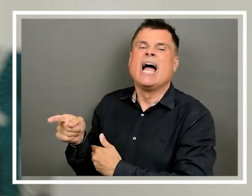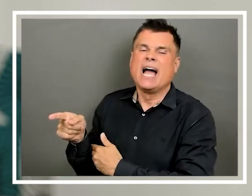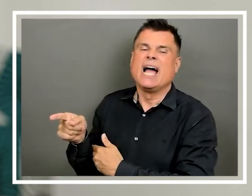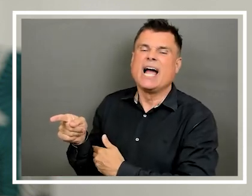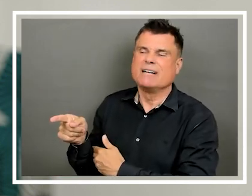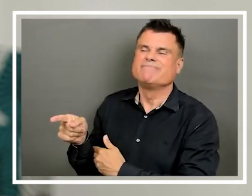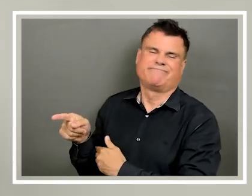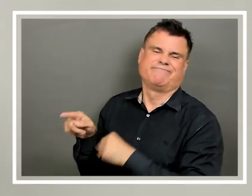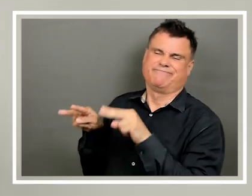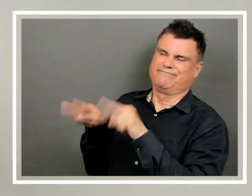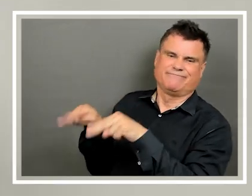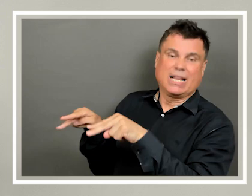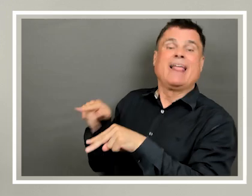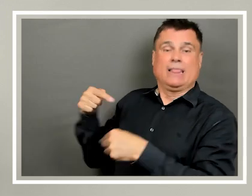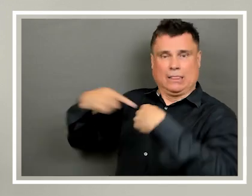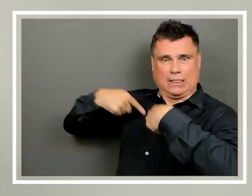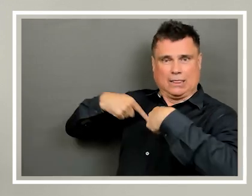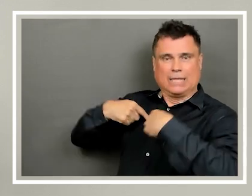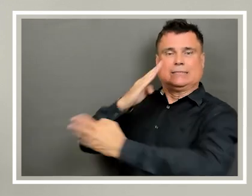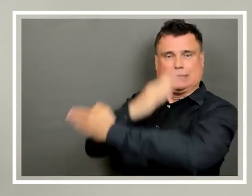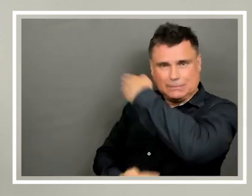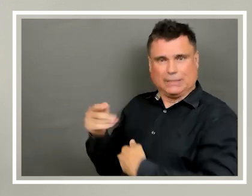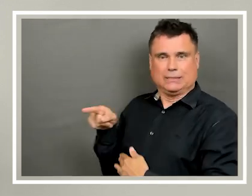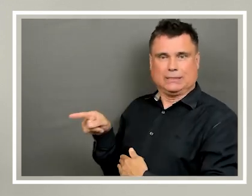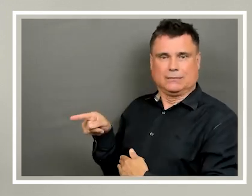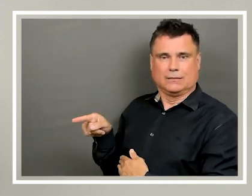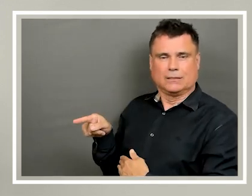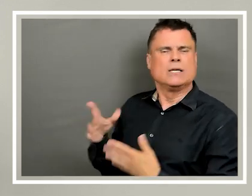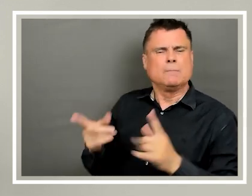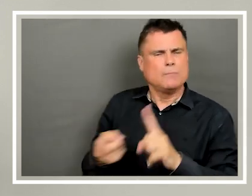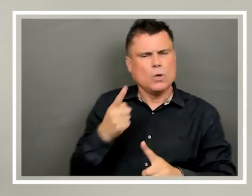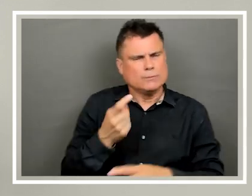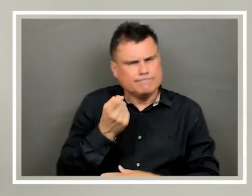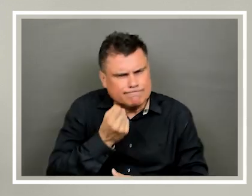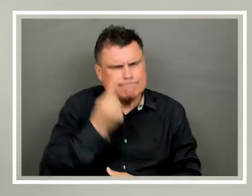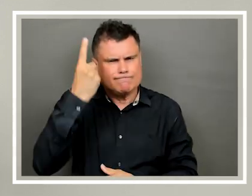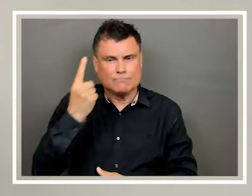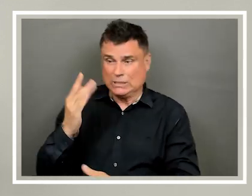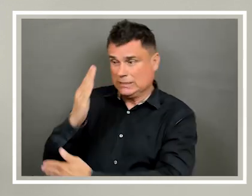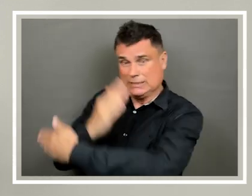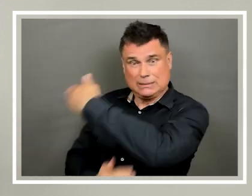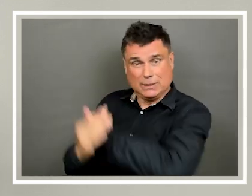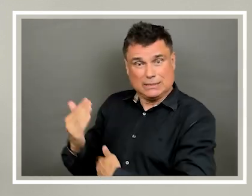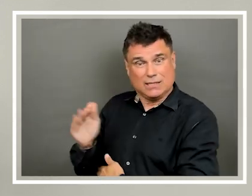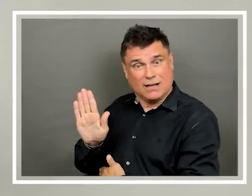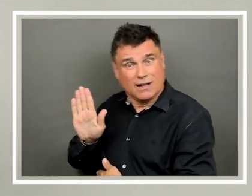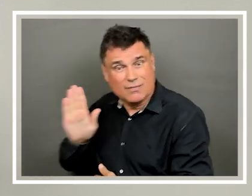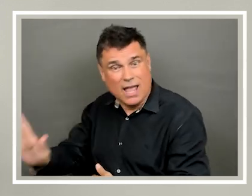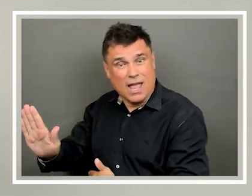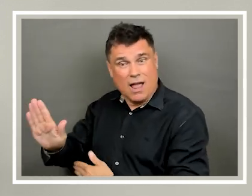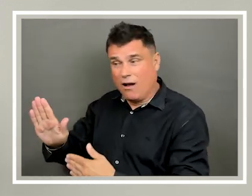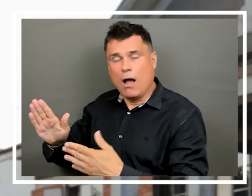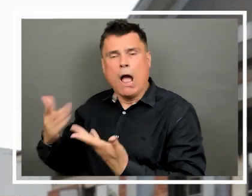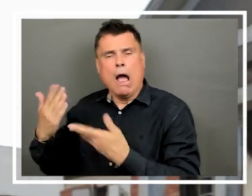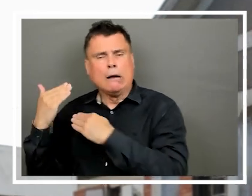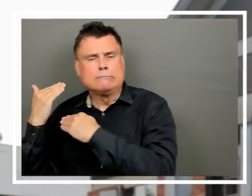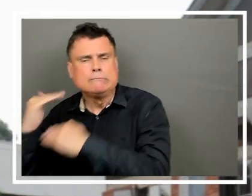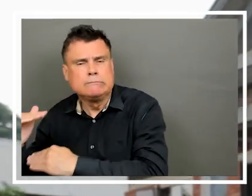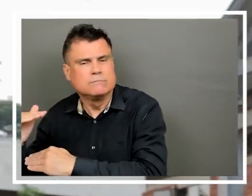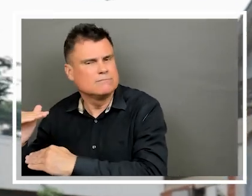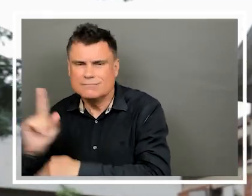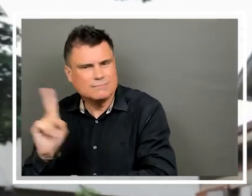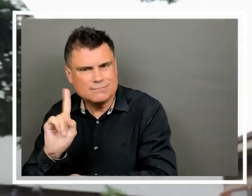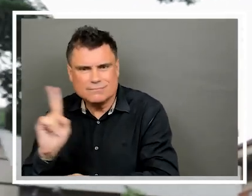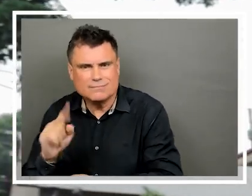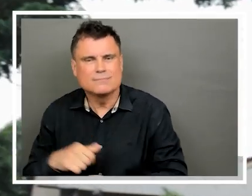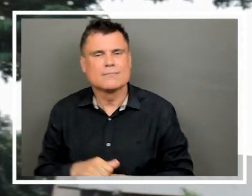experience disability. The important thing here is to understand that disability is not only about people's impairments. A